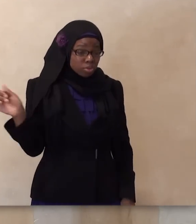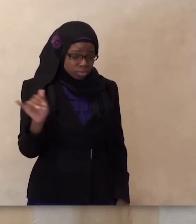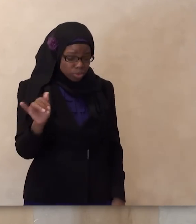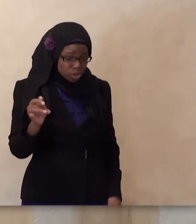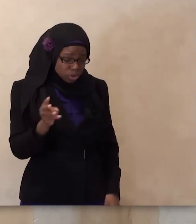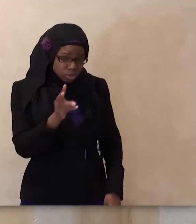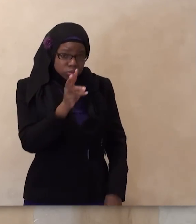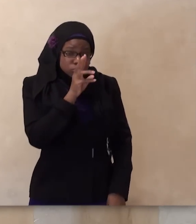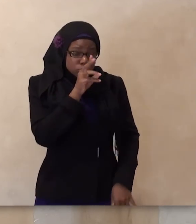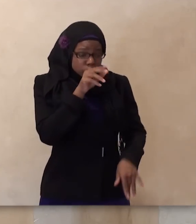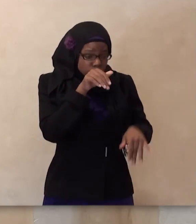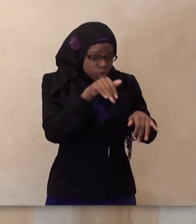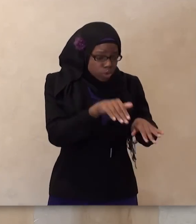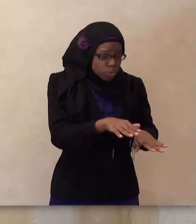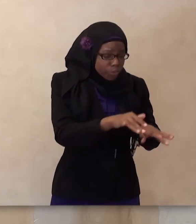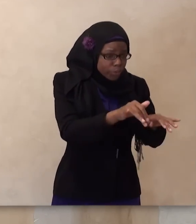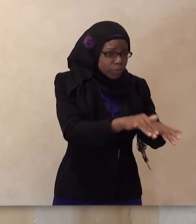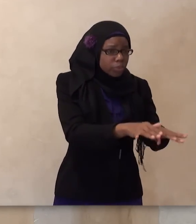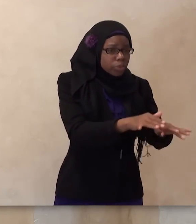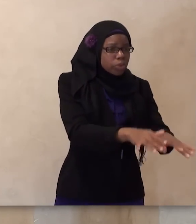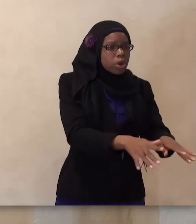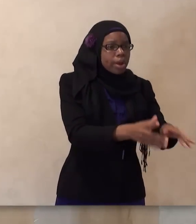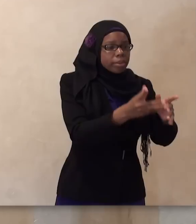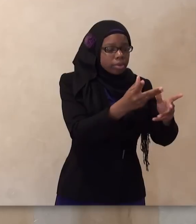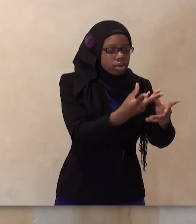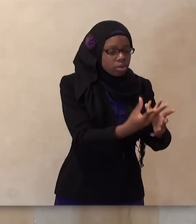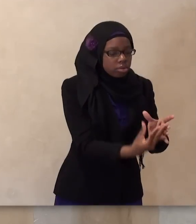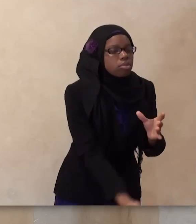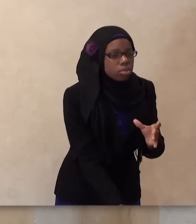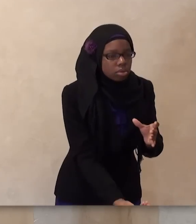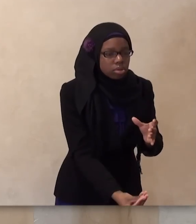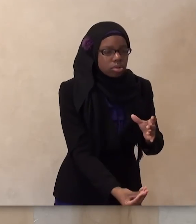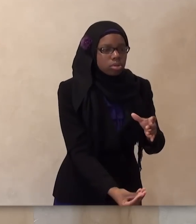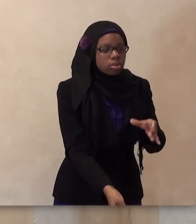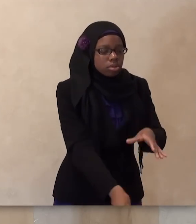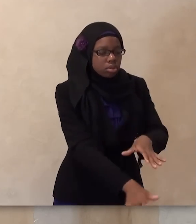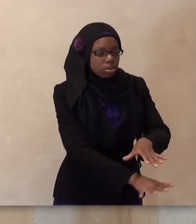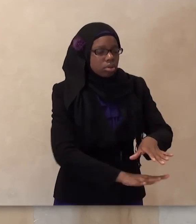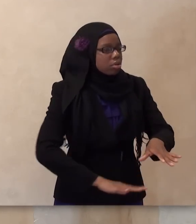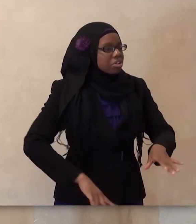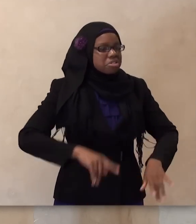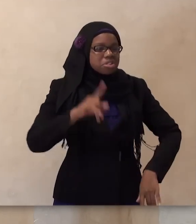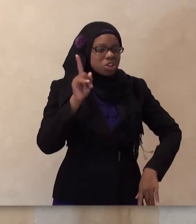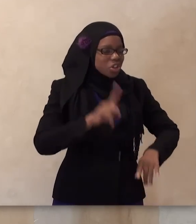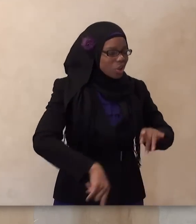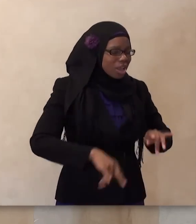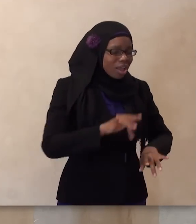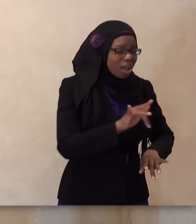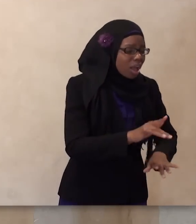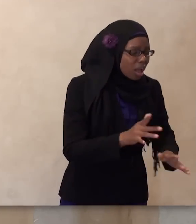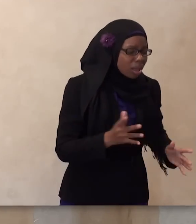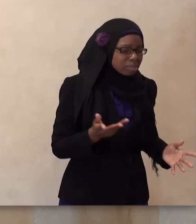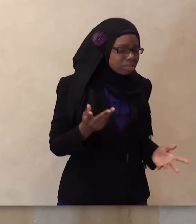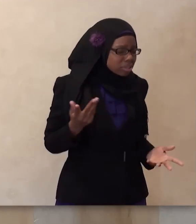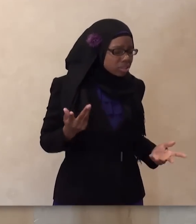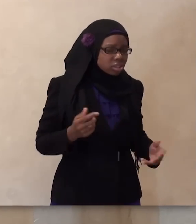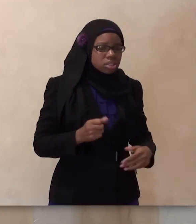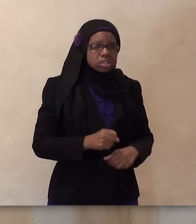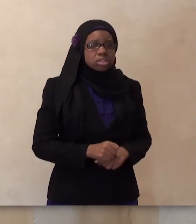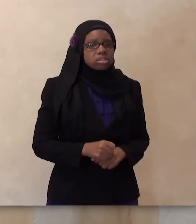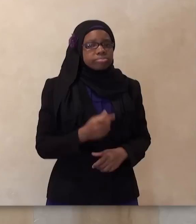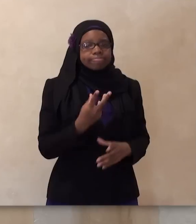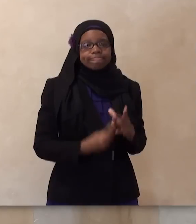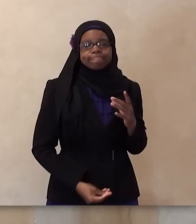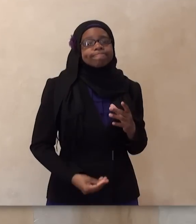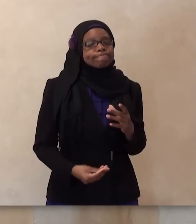the gardens become deep, sunken underground, so that you will never be able to seek it, to seek this